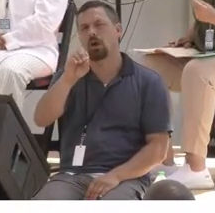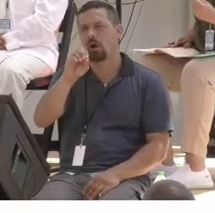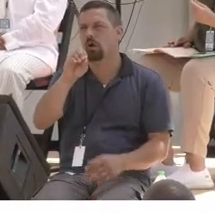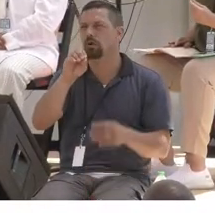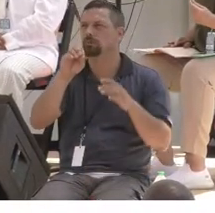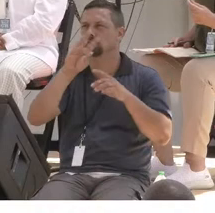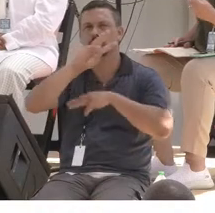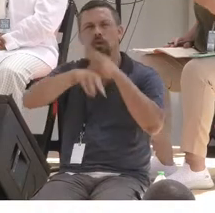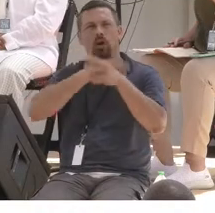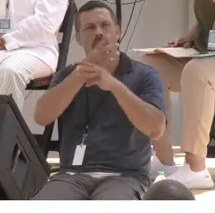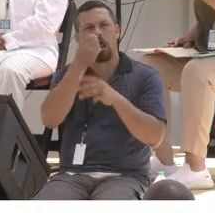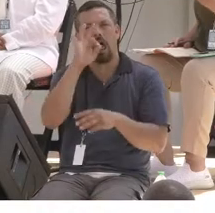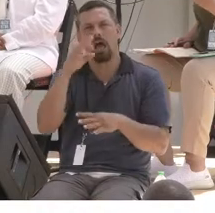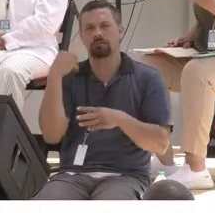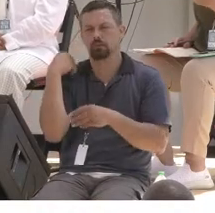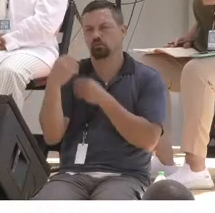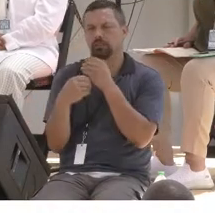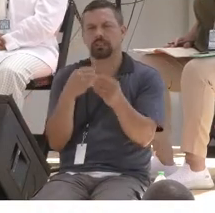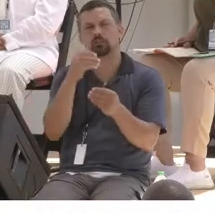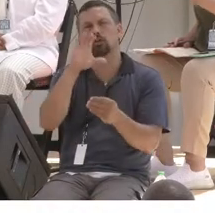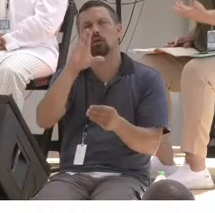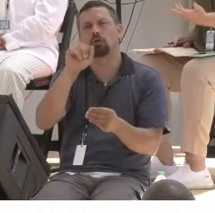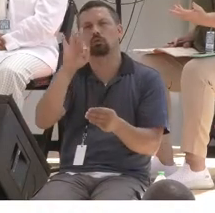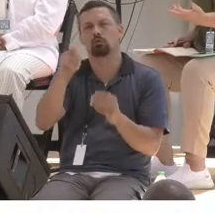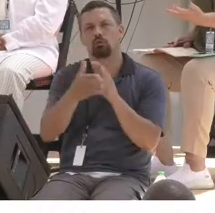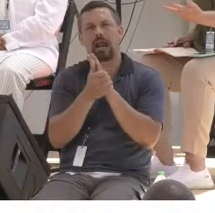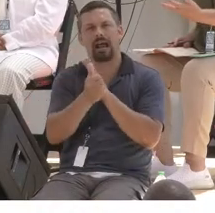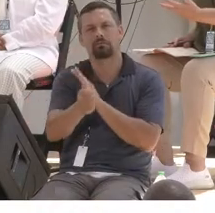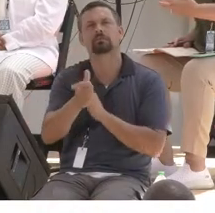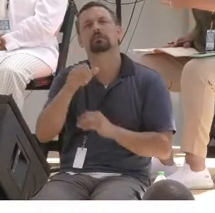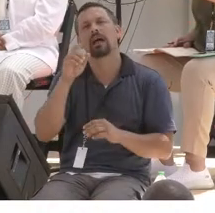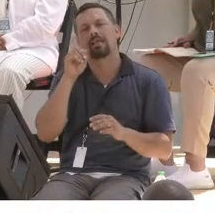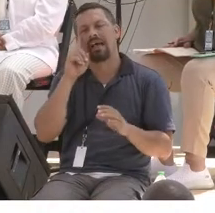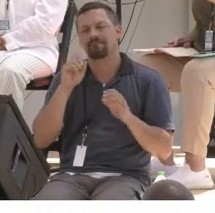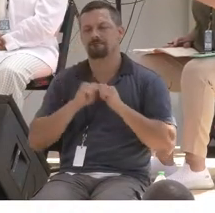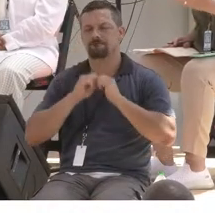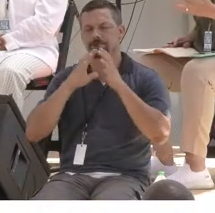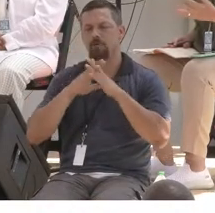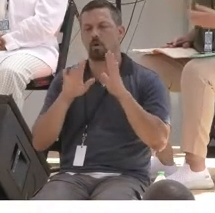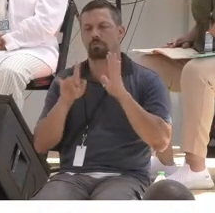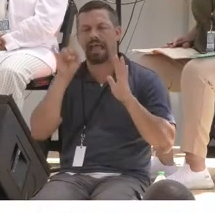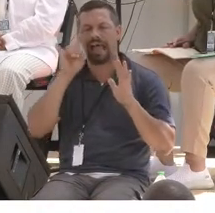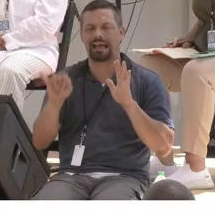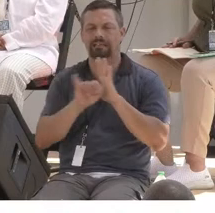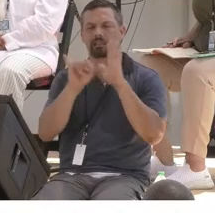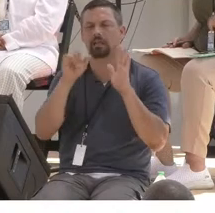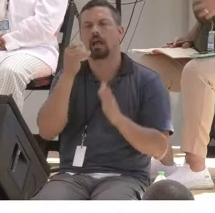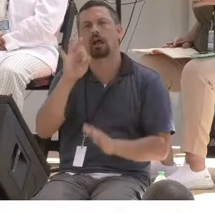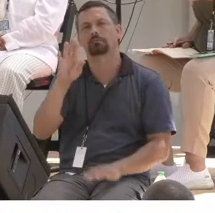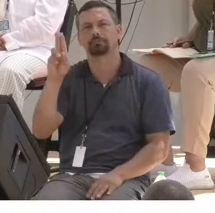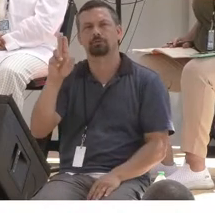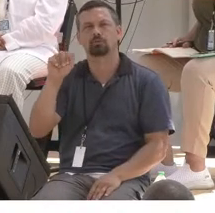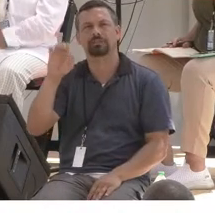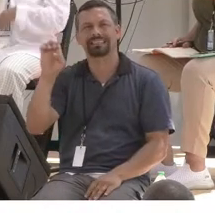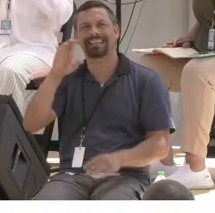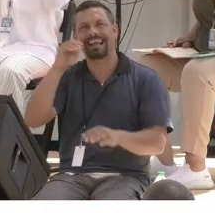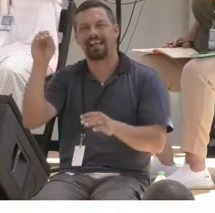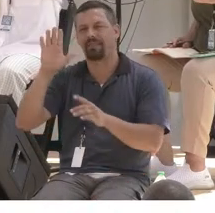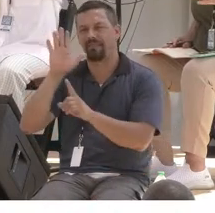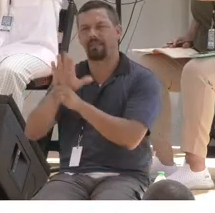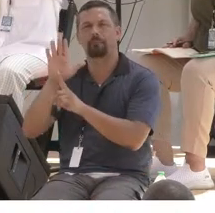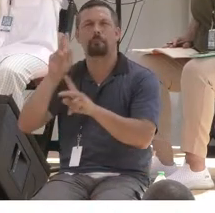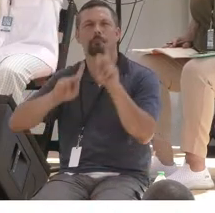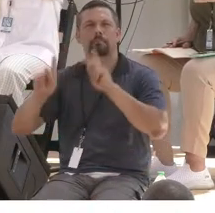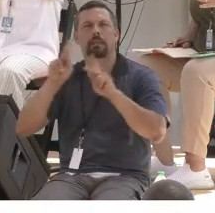traditional crafts that form the identity of the United Arab Emirates and its people. And let's